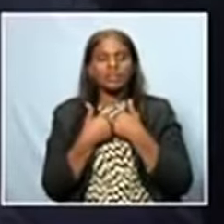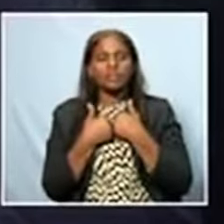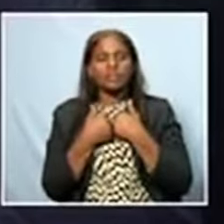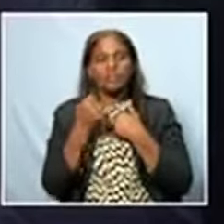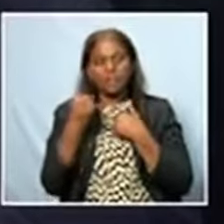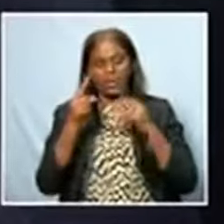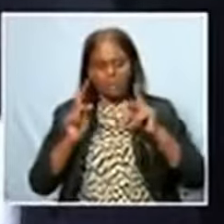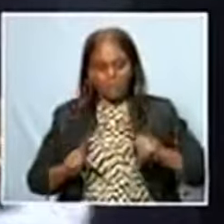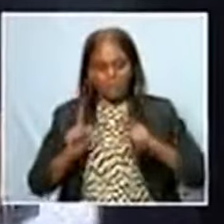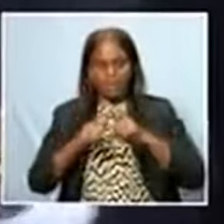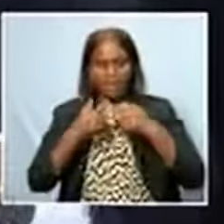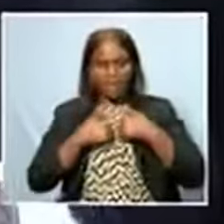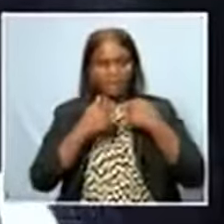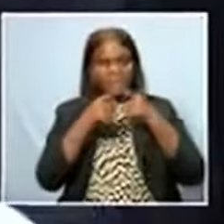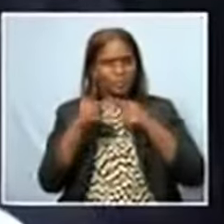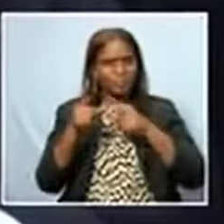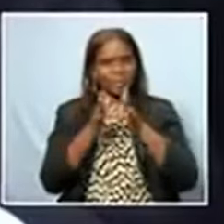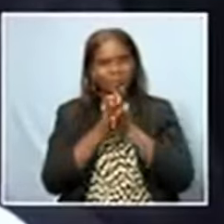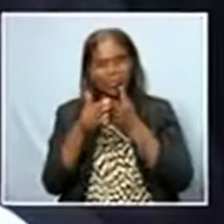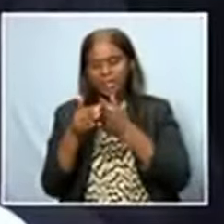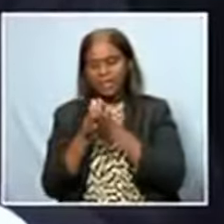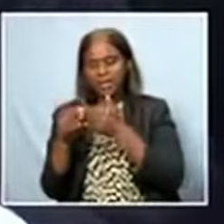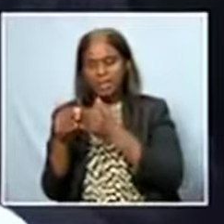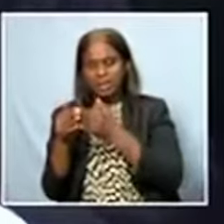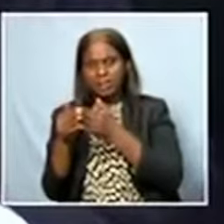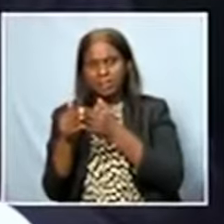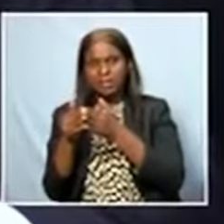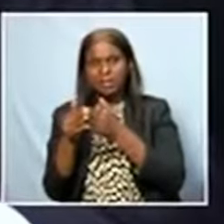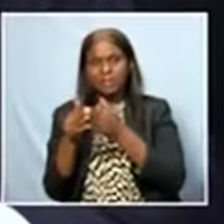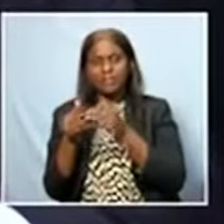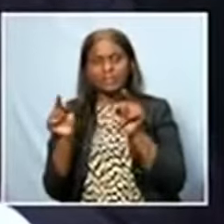one person but you have different wallets. And